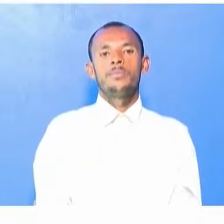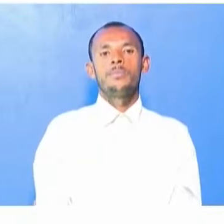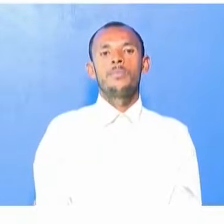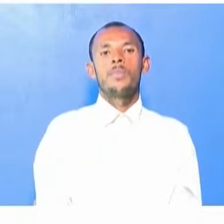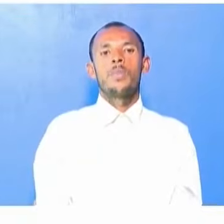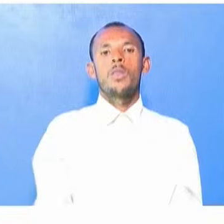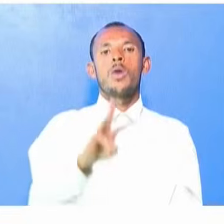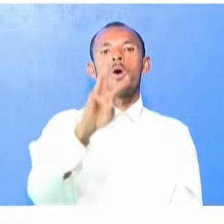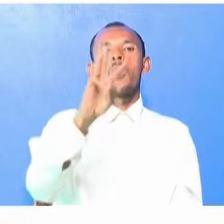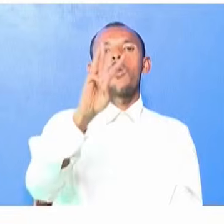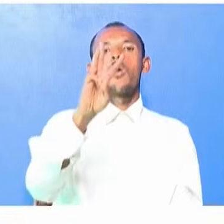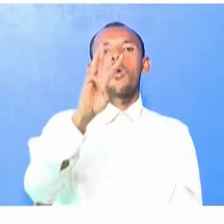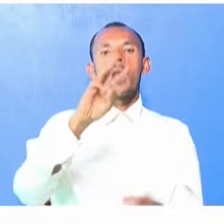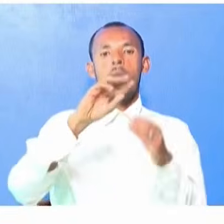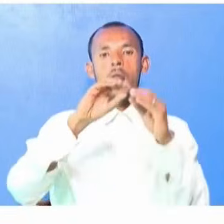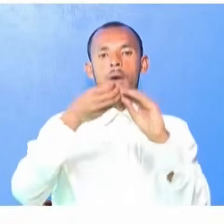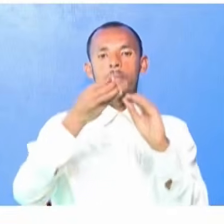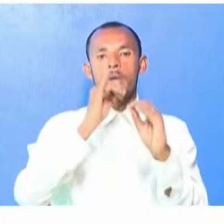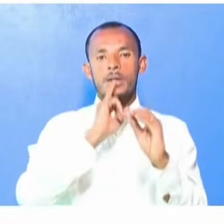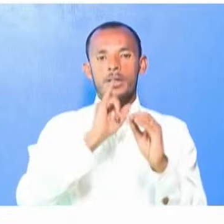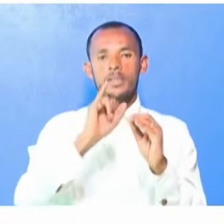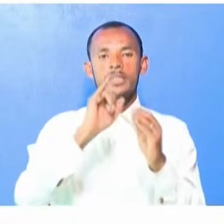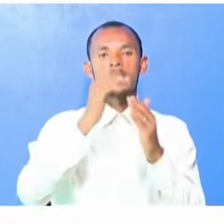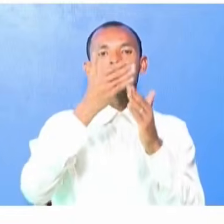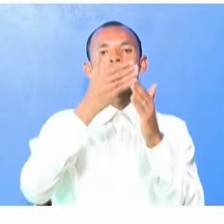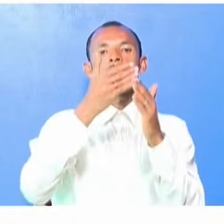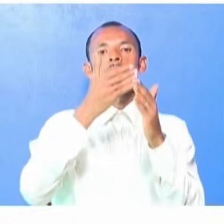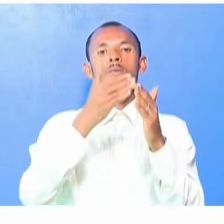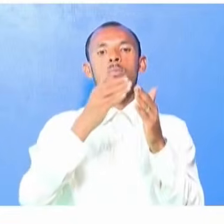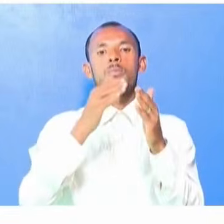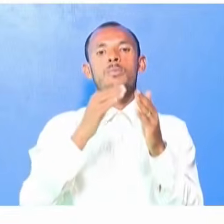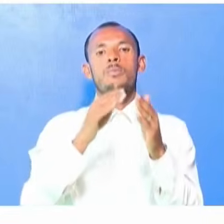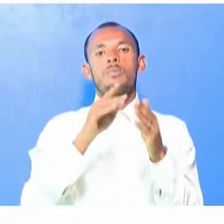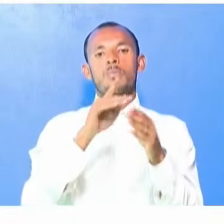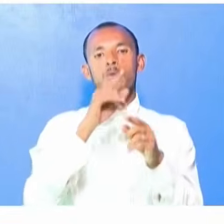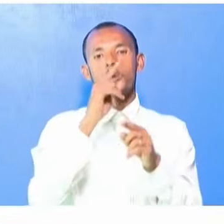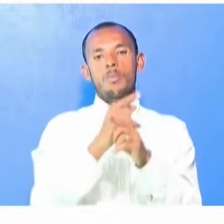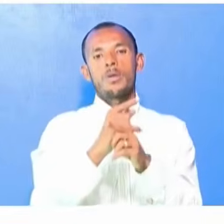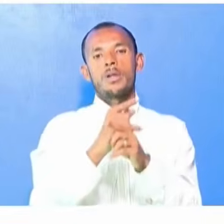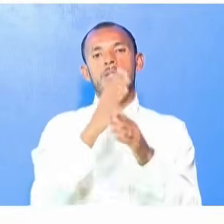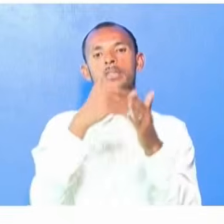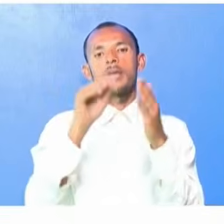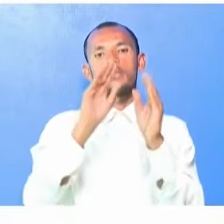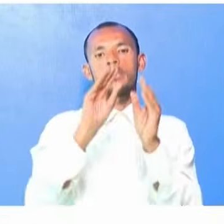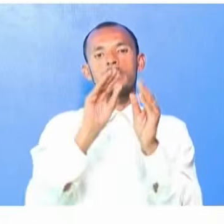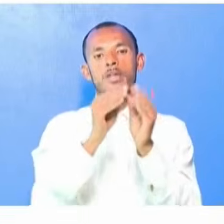whole number is a proper subset of natural number.